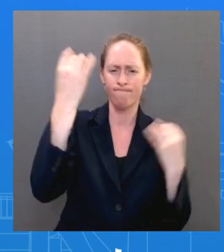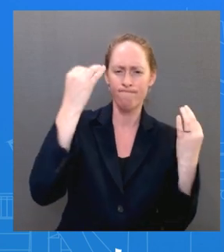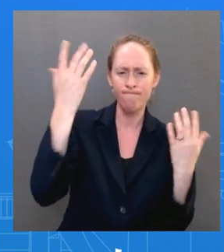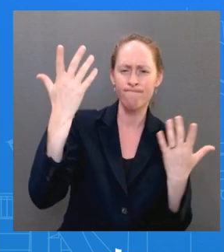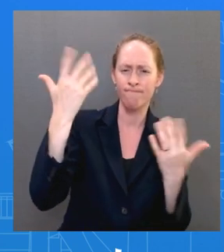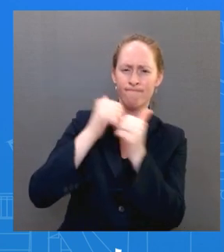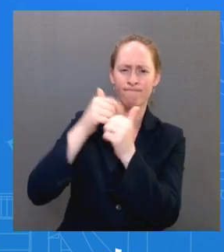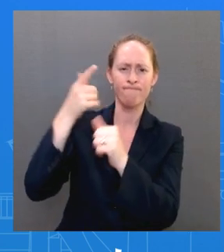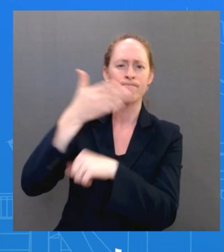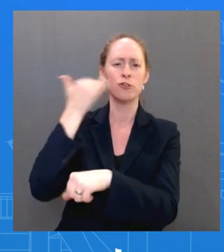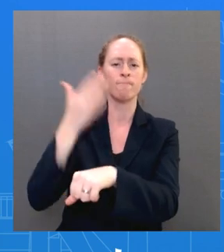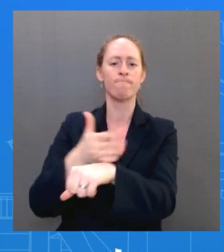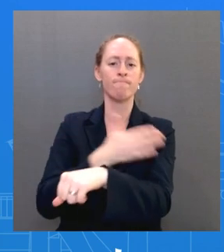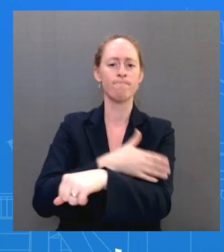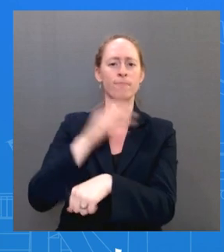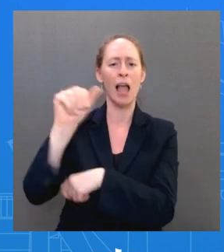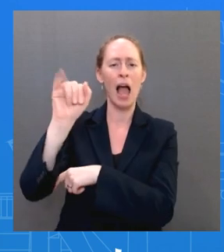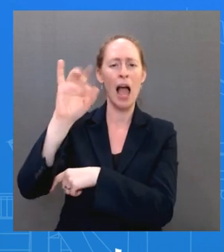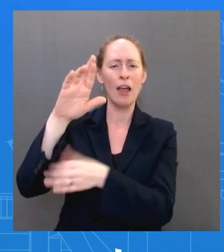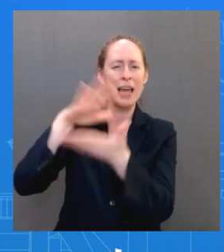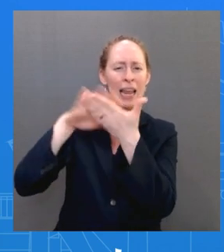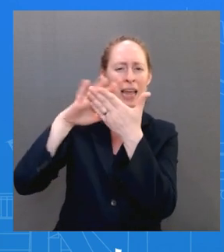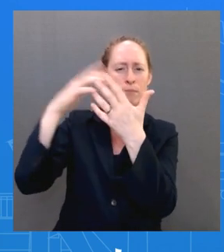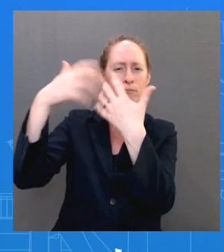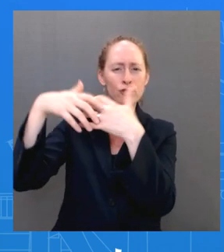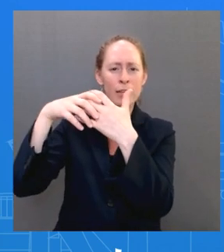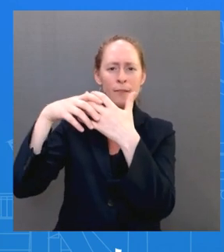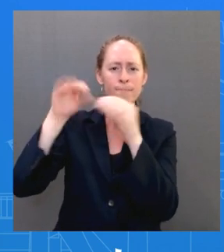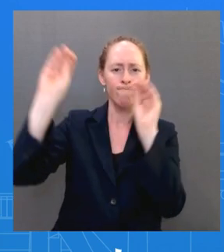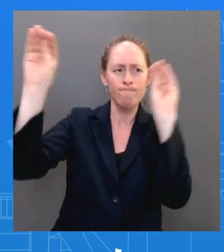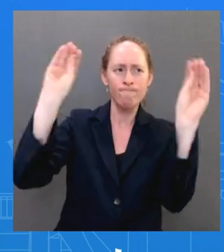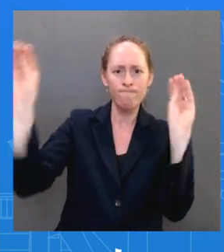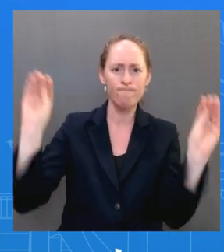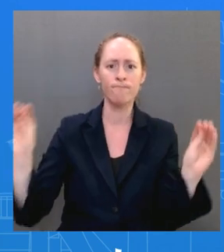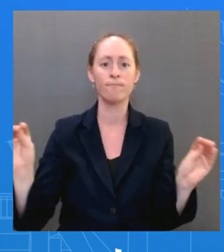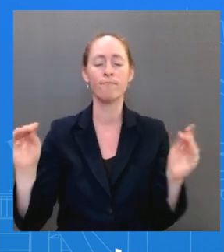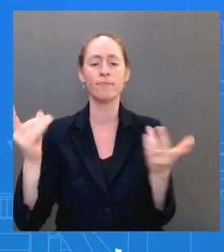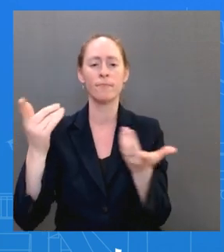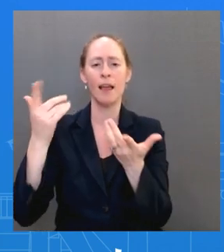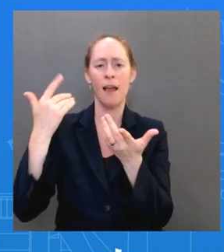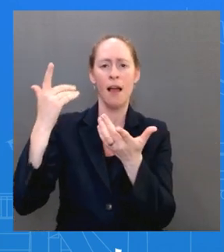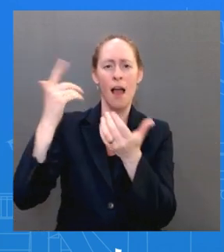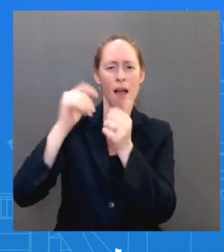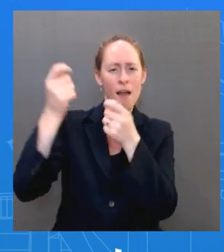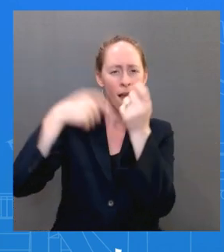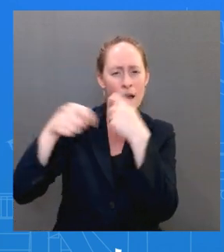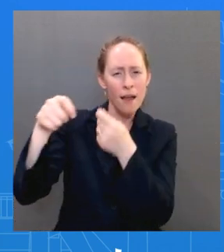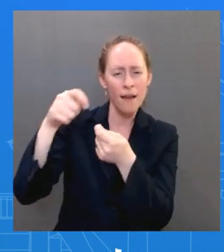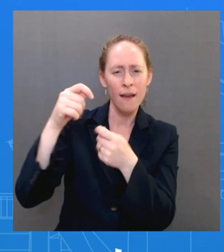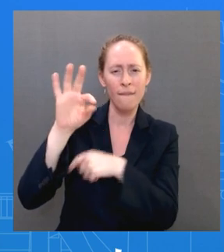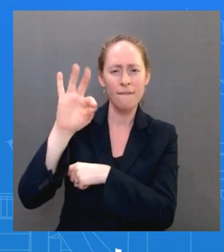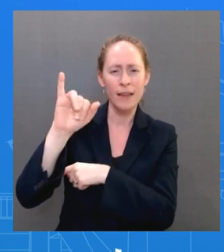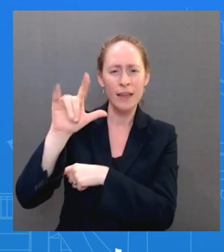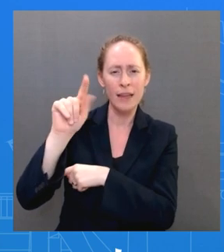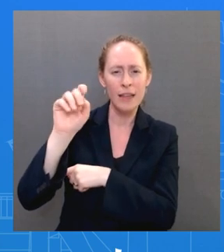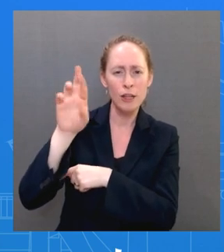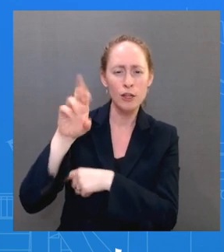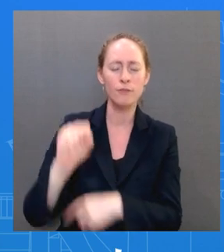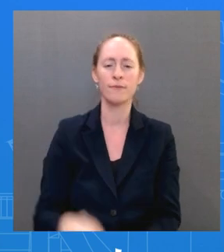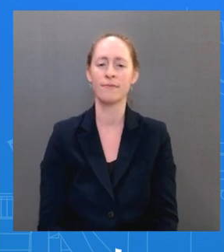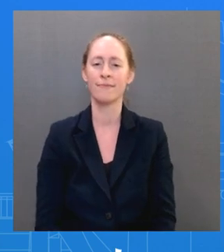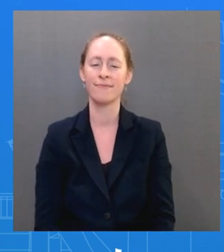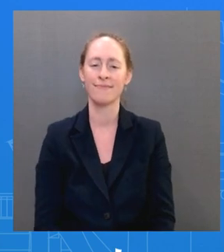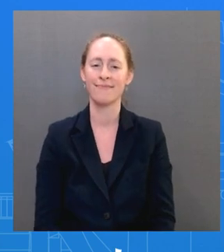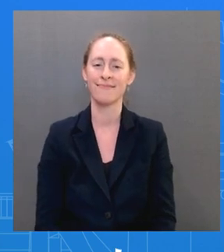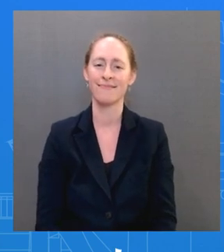talk about it, I'm talking about it now. But when we're talking about the president who is now infected, the key is to also remind